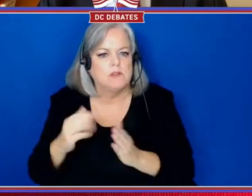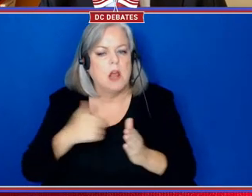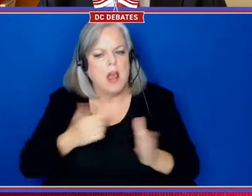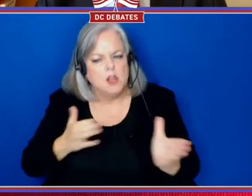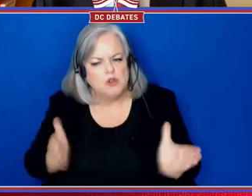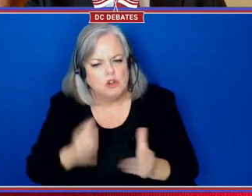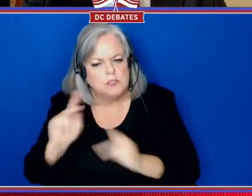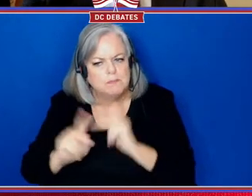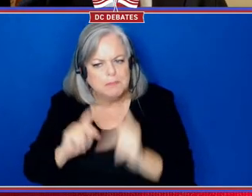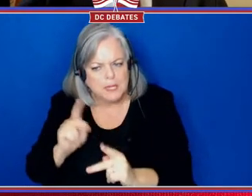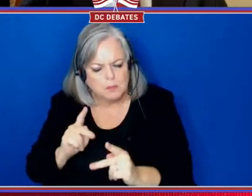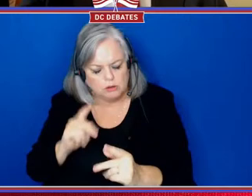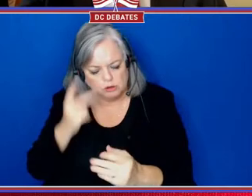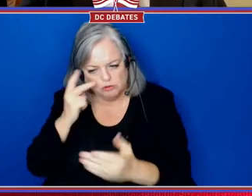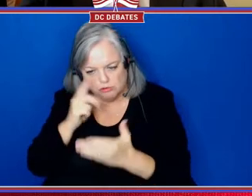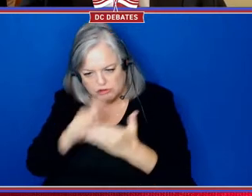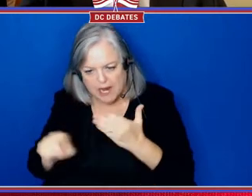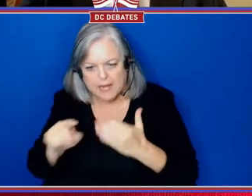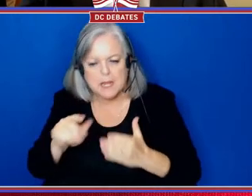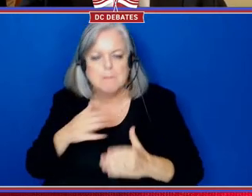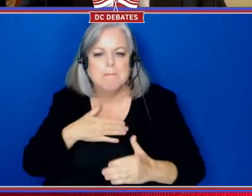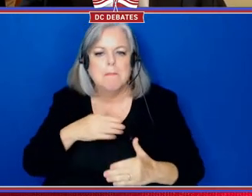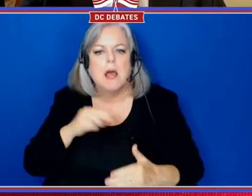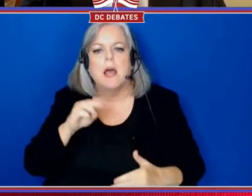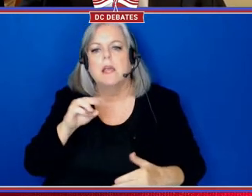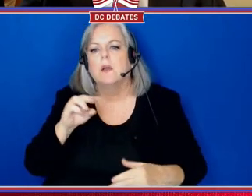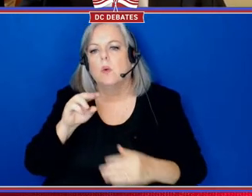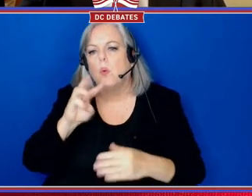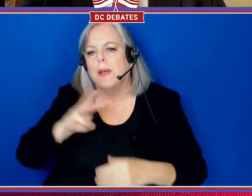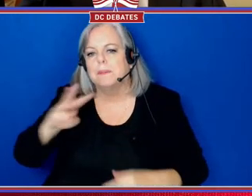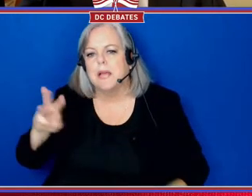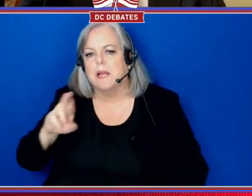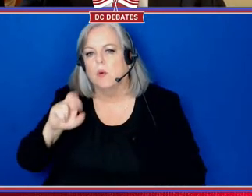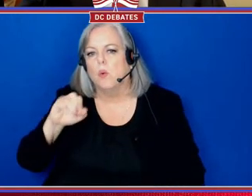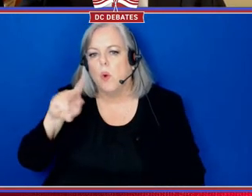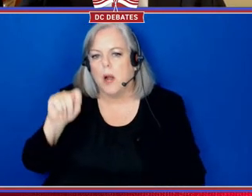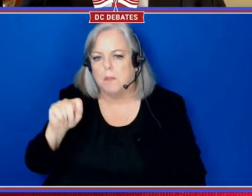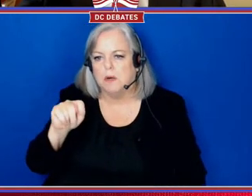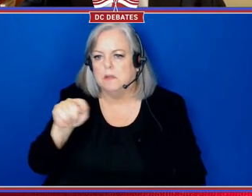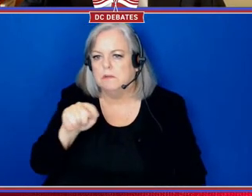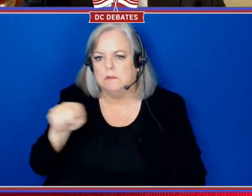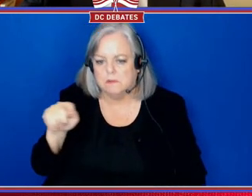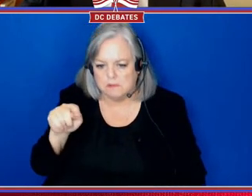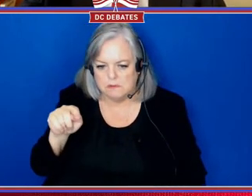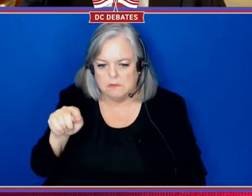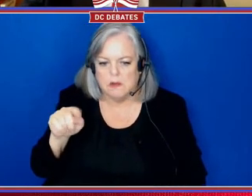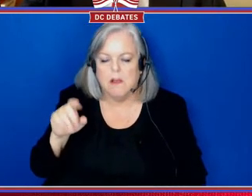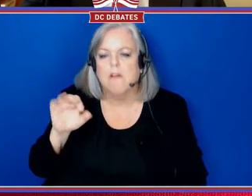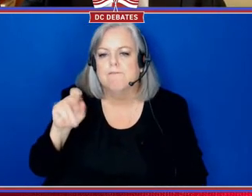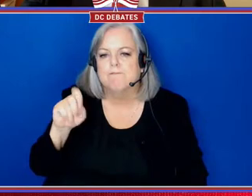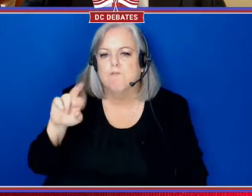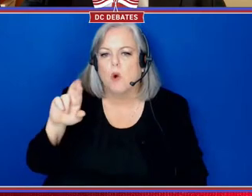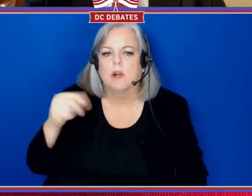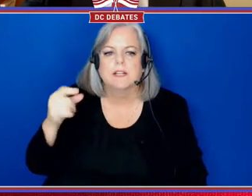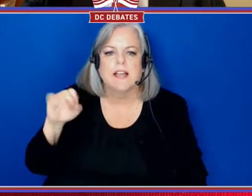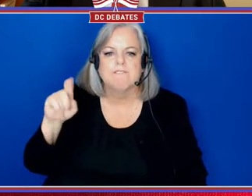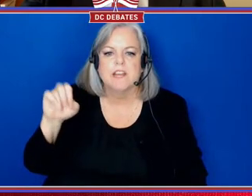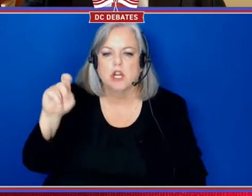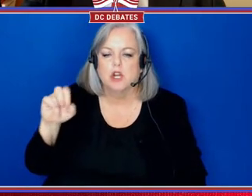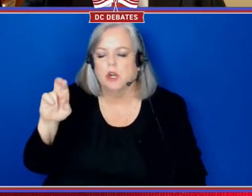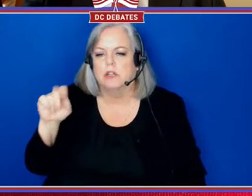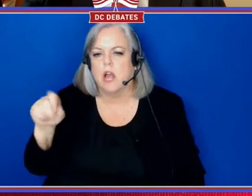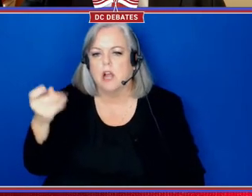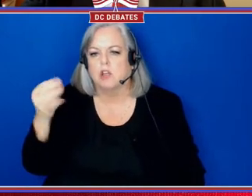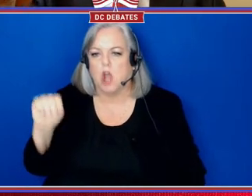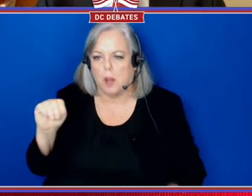robertfordc.com /safety, to read a full public safety plan. Thank you. We have a question now for